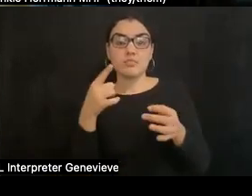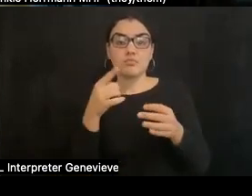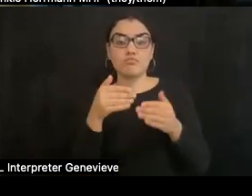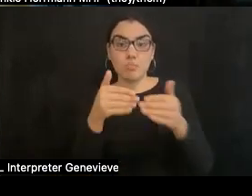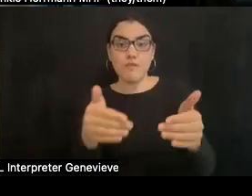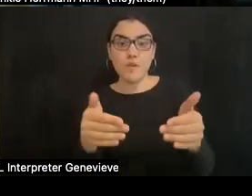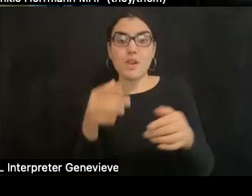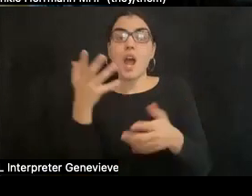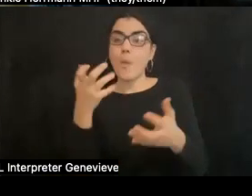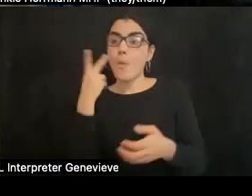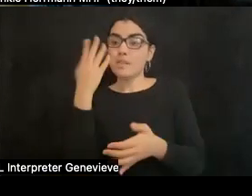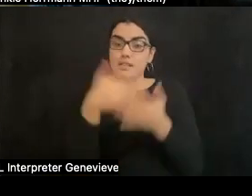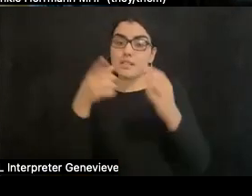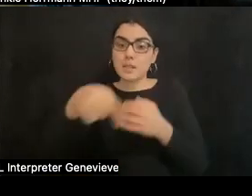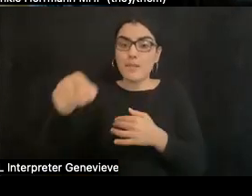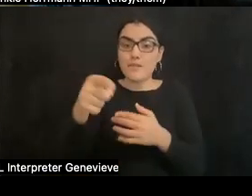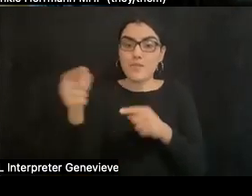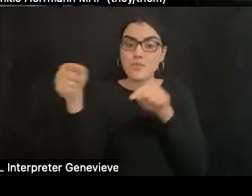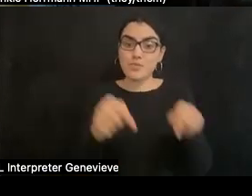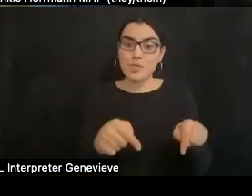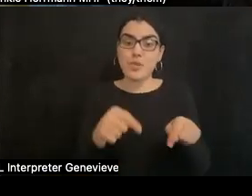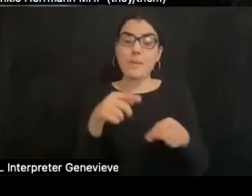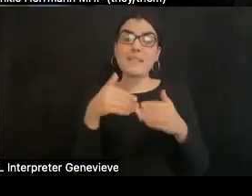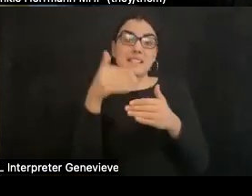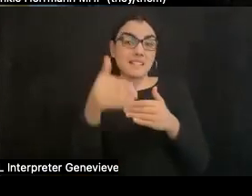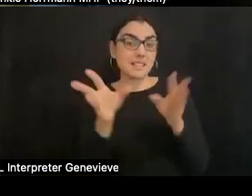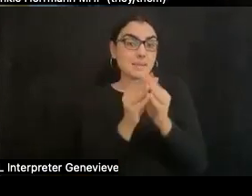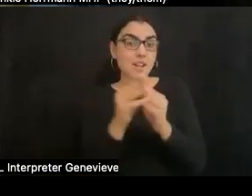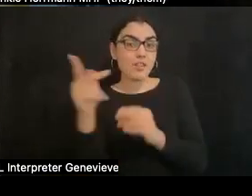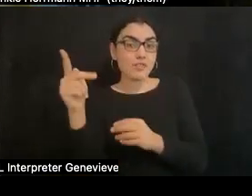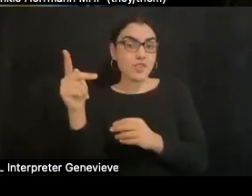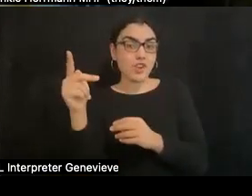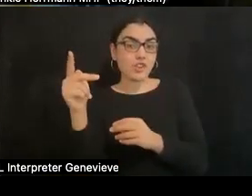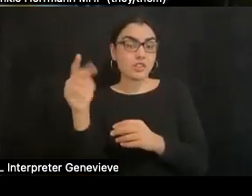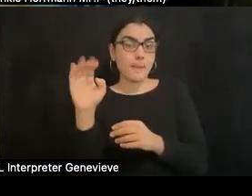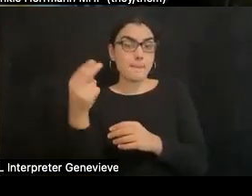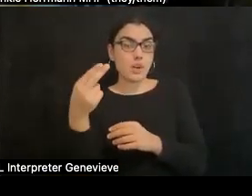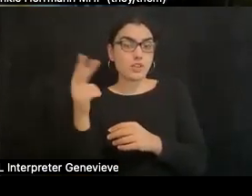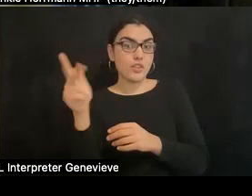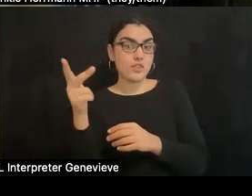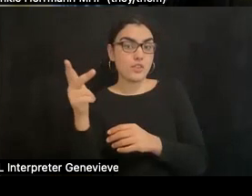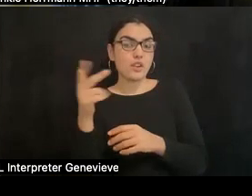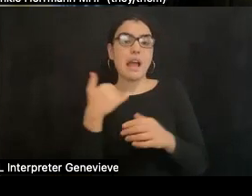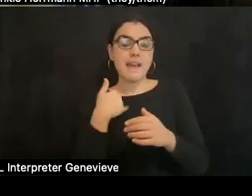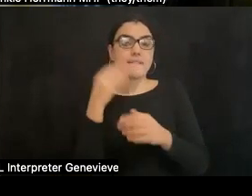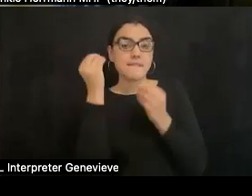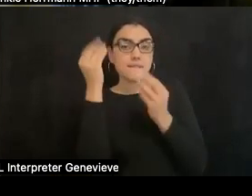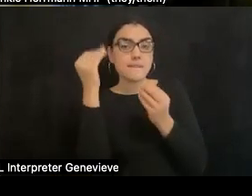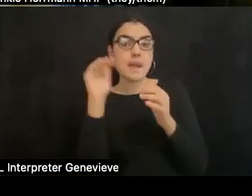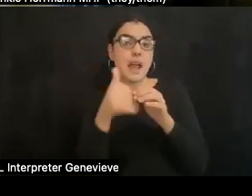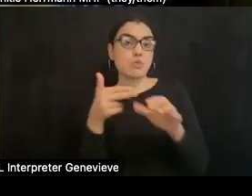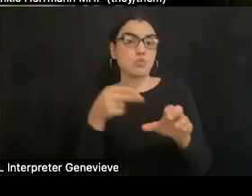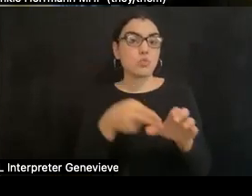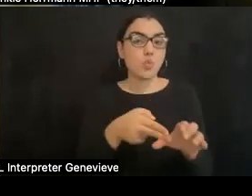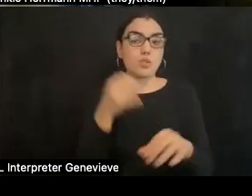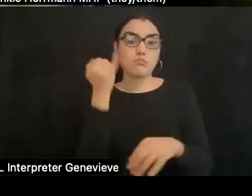meeting, which is Thursday, March 3rd. And I have information about how to join, or if you just have questions